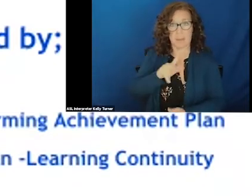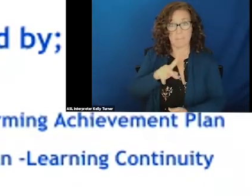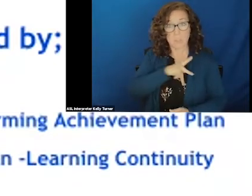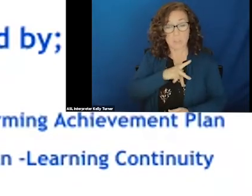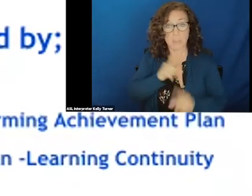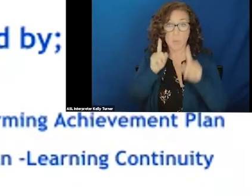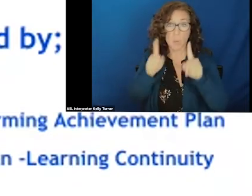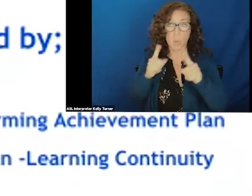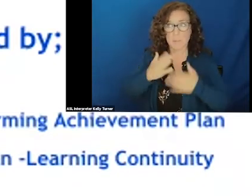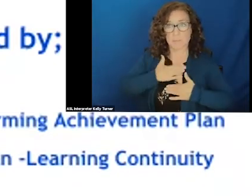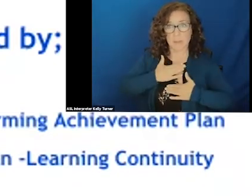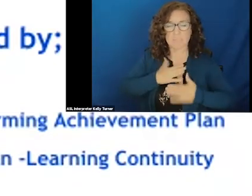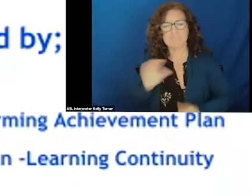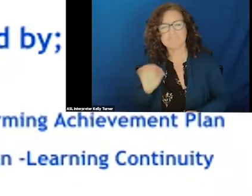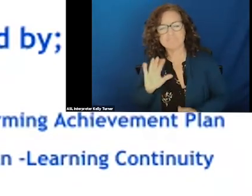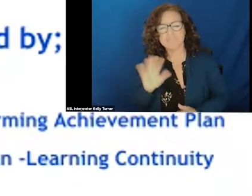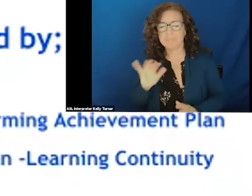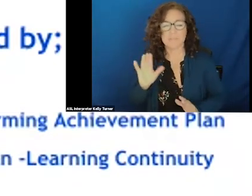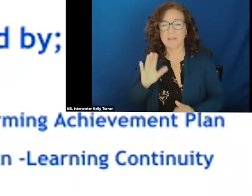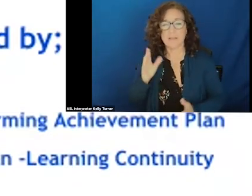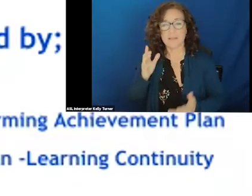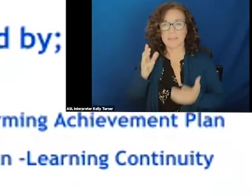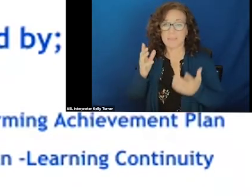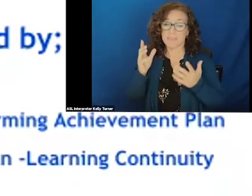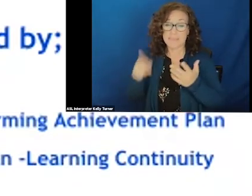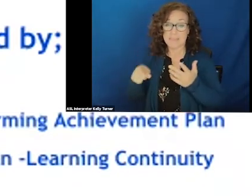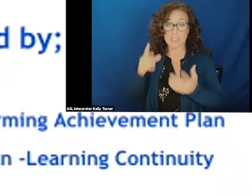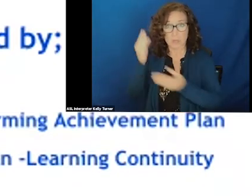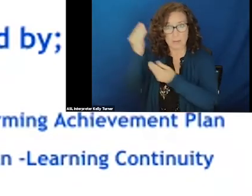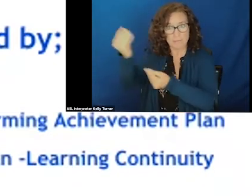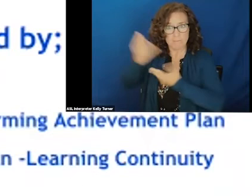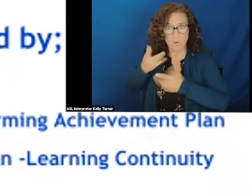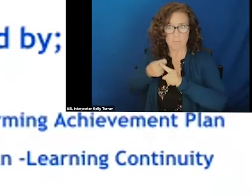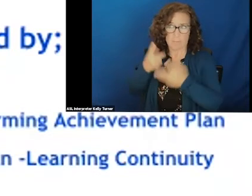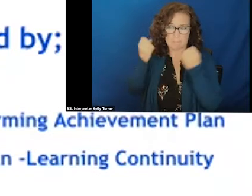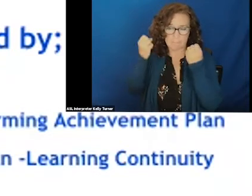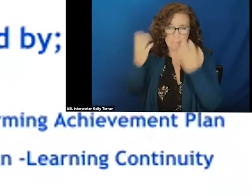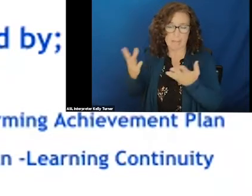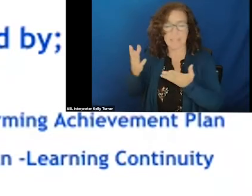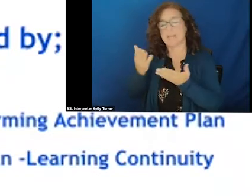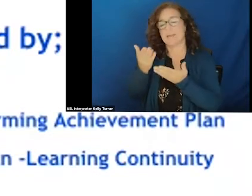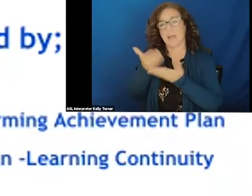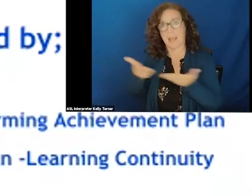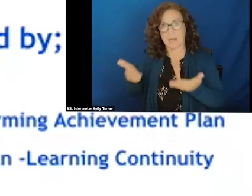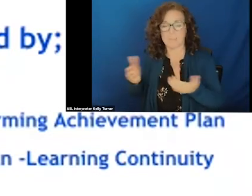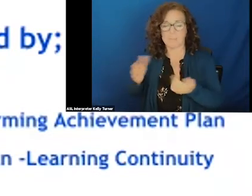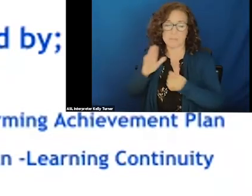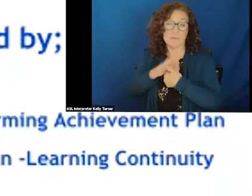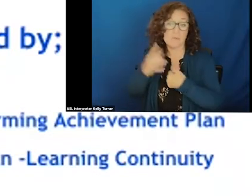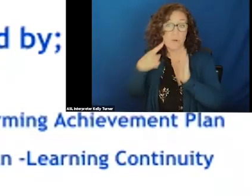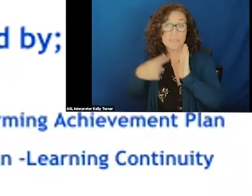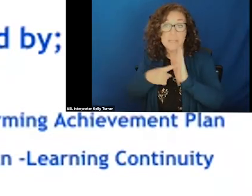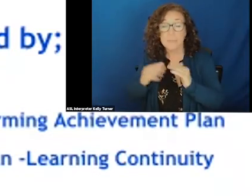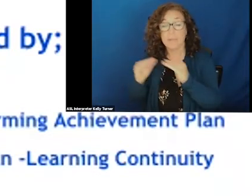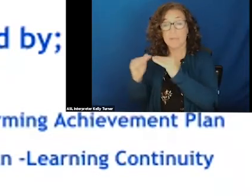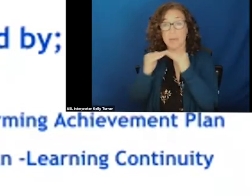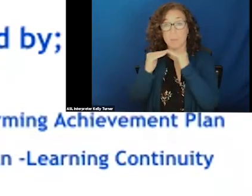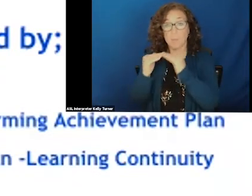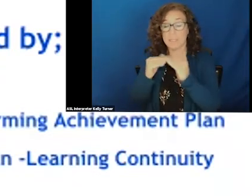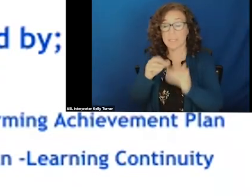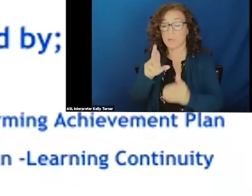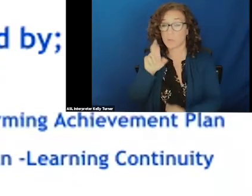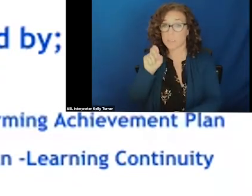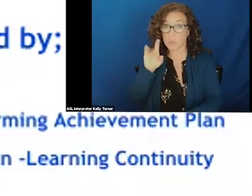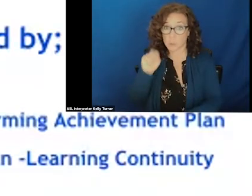them, which was the equity resolution that you brought forward in January, the work done in the previous years, multilingual excellence transforming